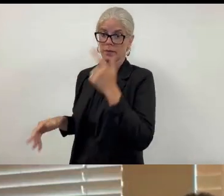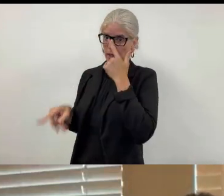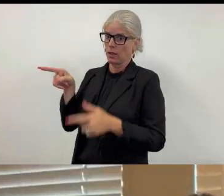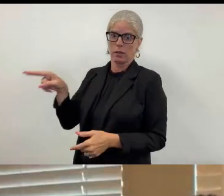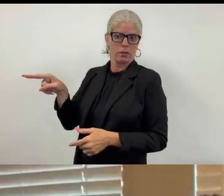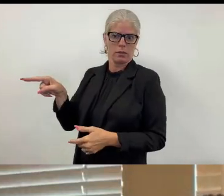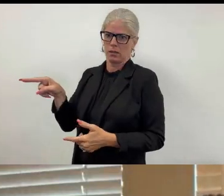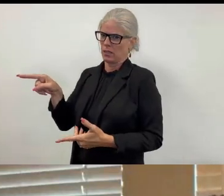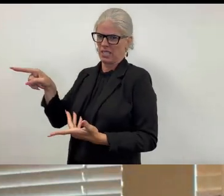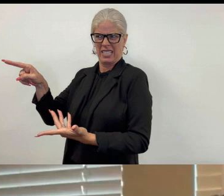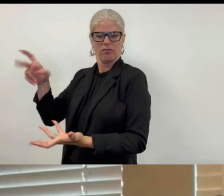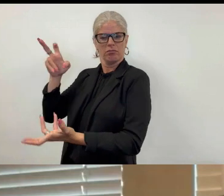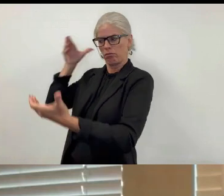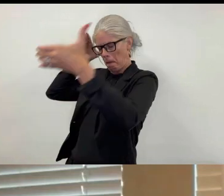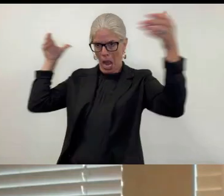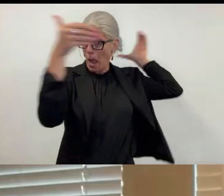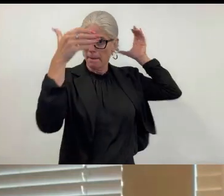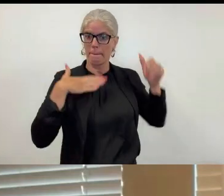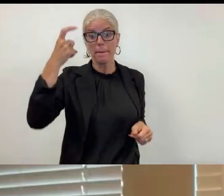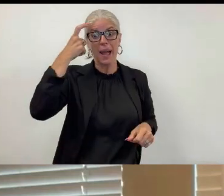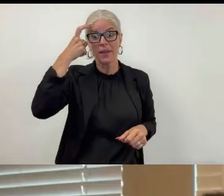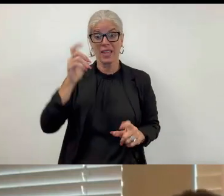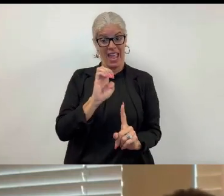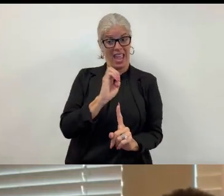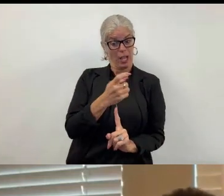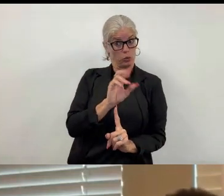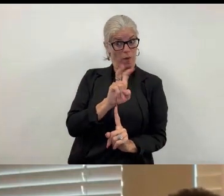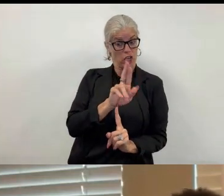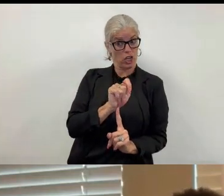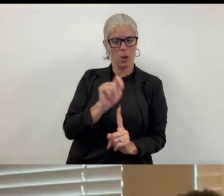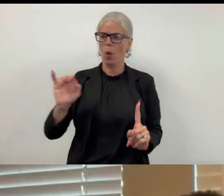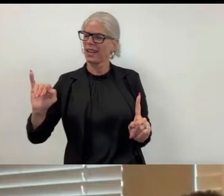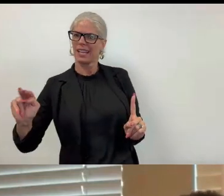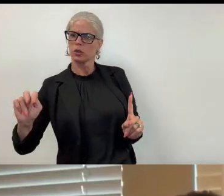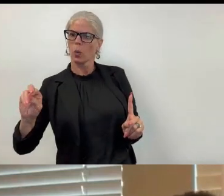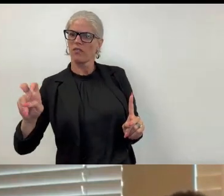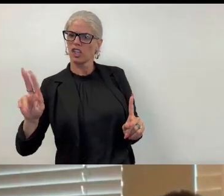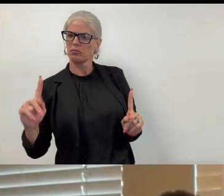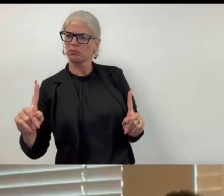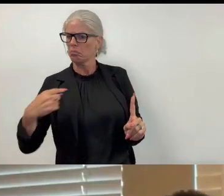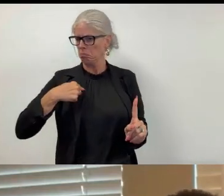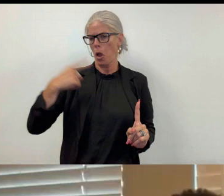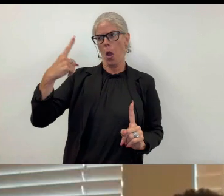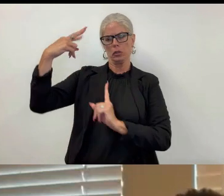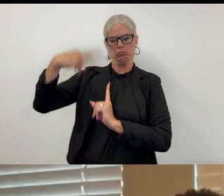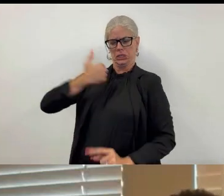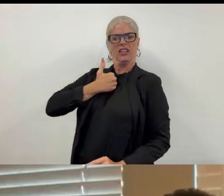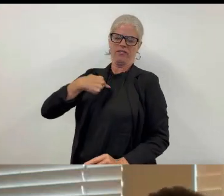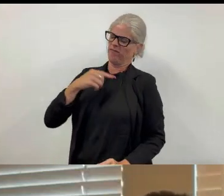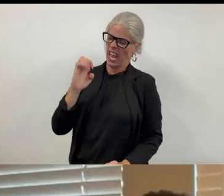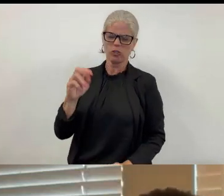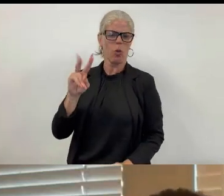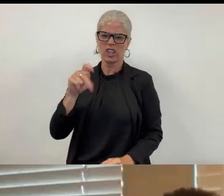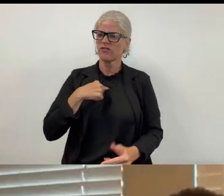of flipped on its head the definition of an introvert versus an extrovert for me, because I have almost always identified as an extrovert,